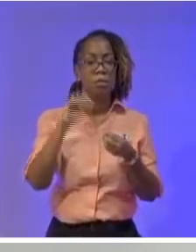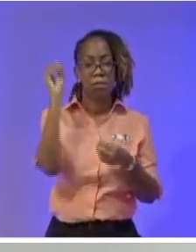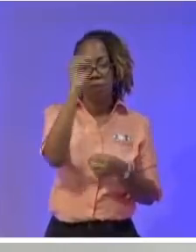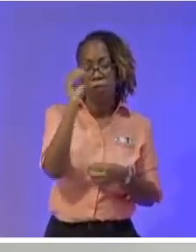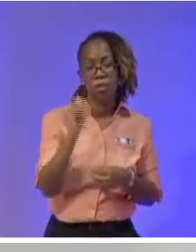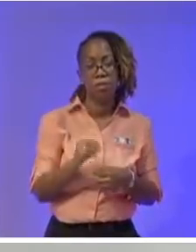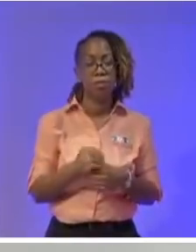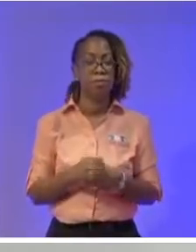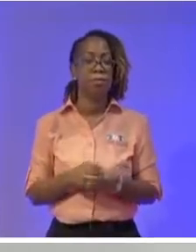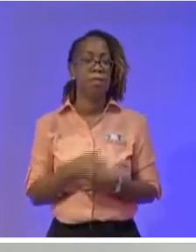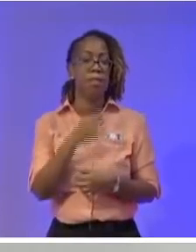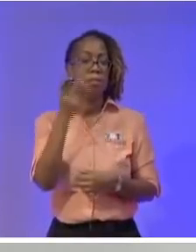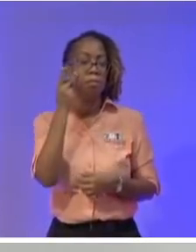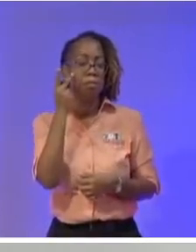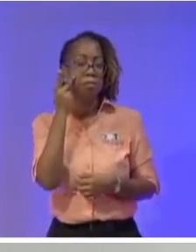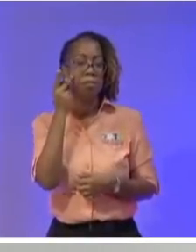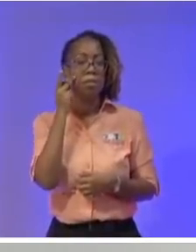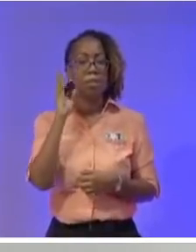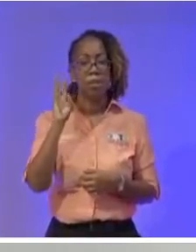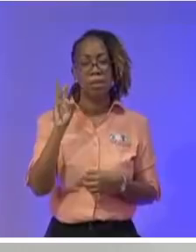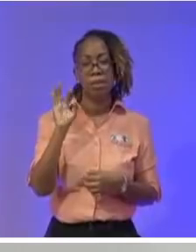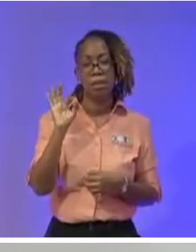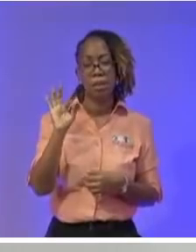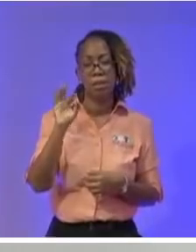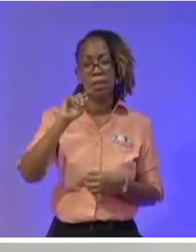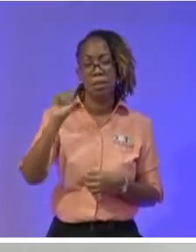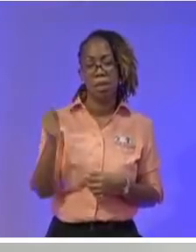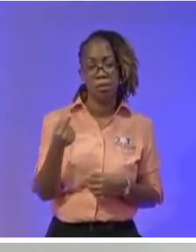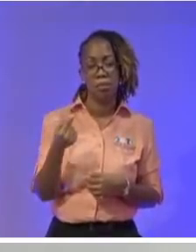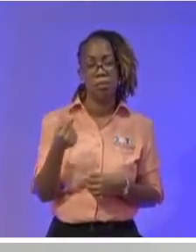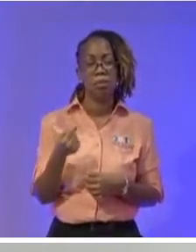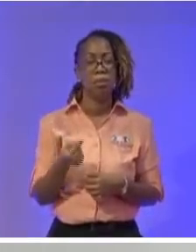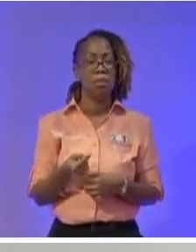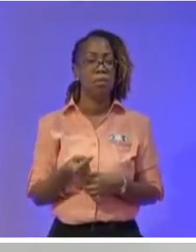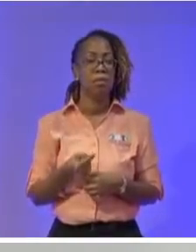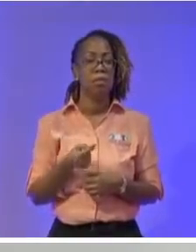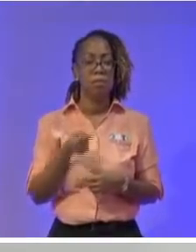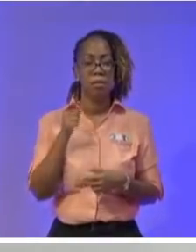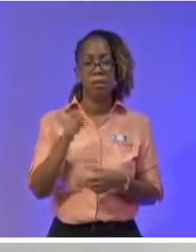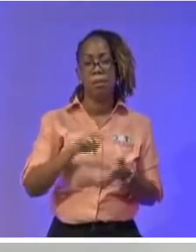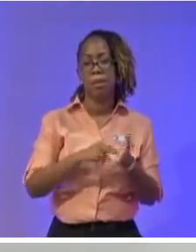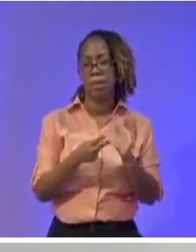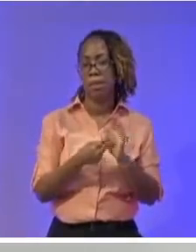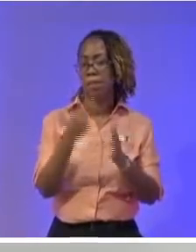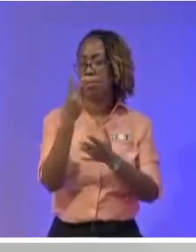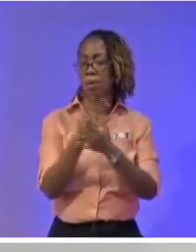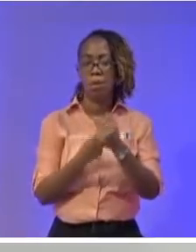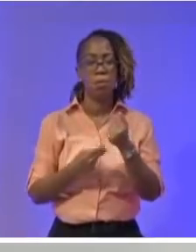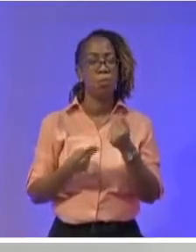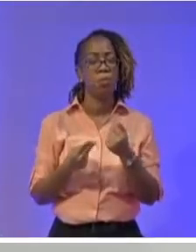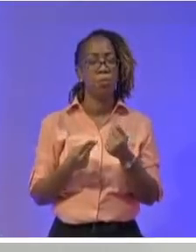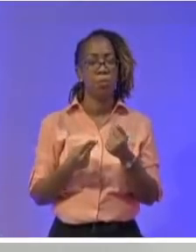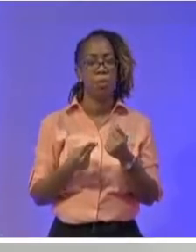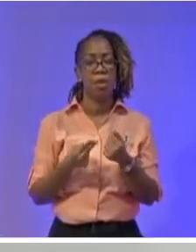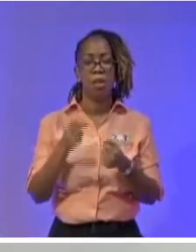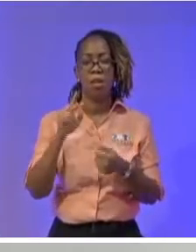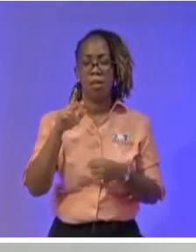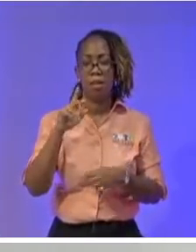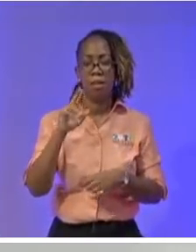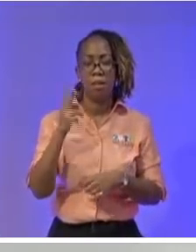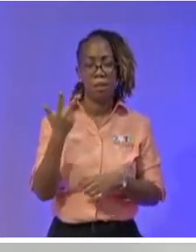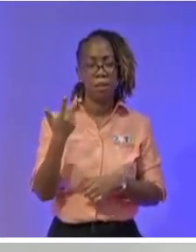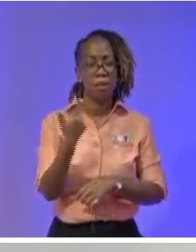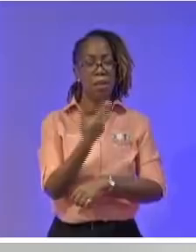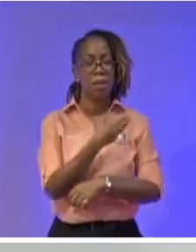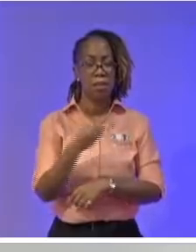you, which is 69,000, is a combination of the third primary dose and booster as we move full speed ahead into a